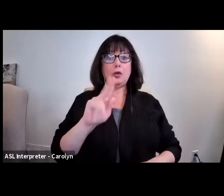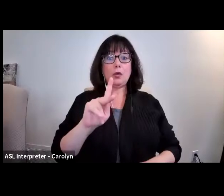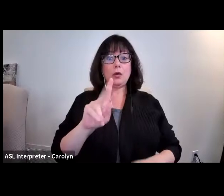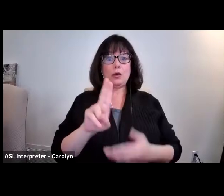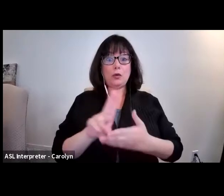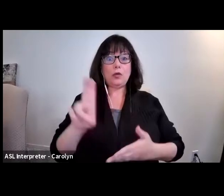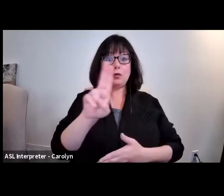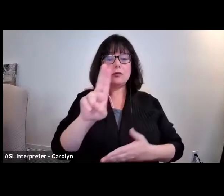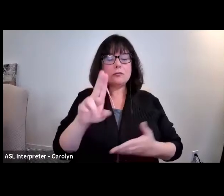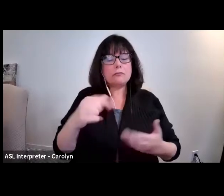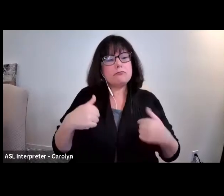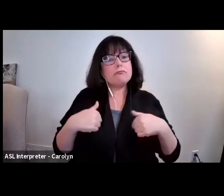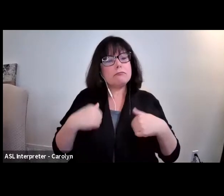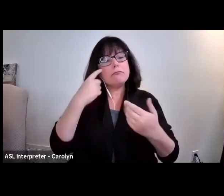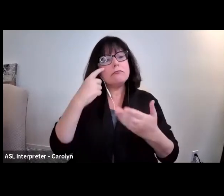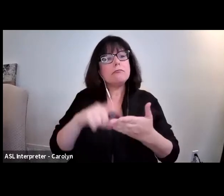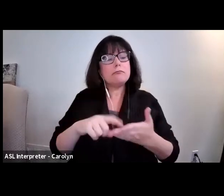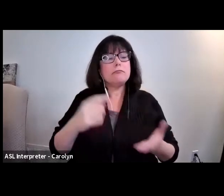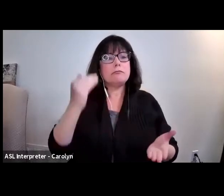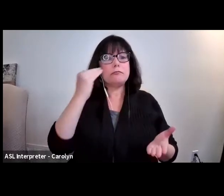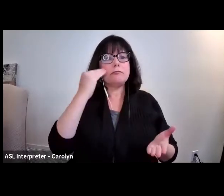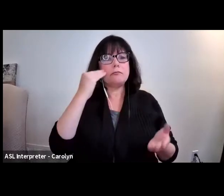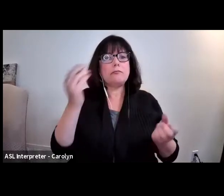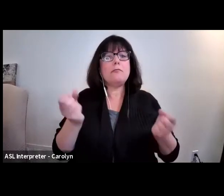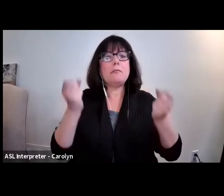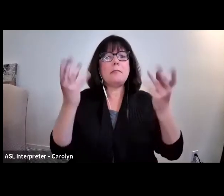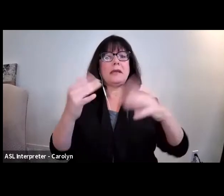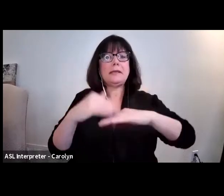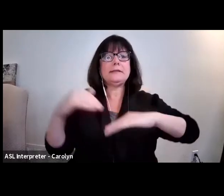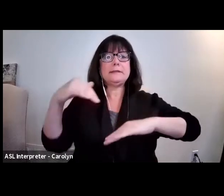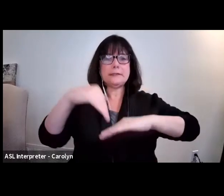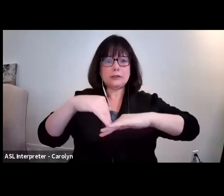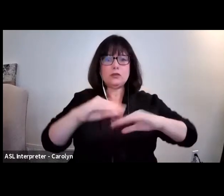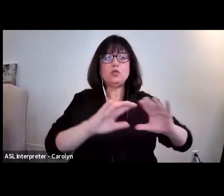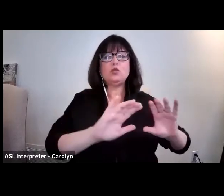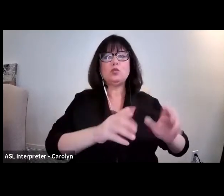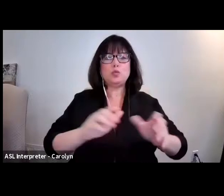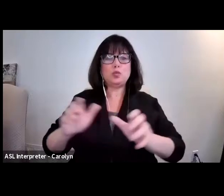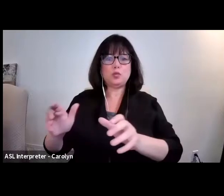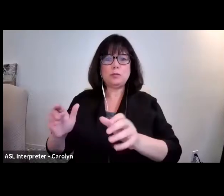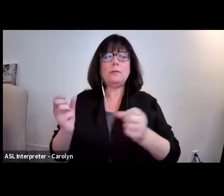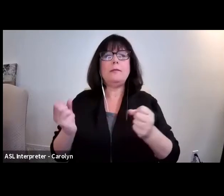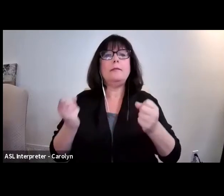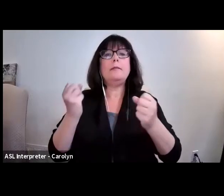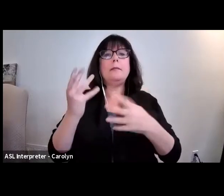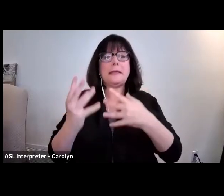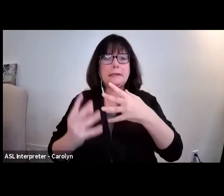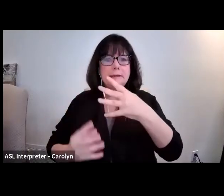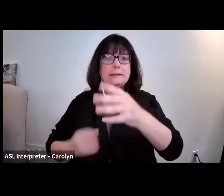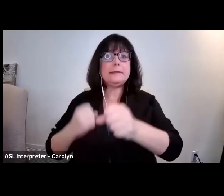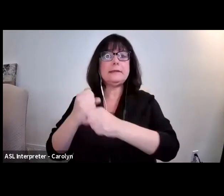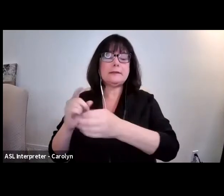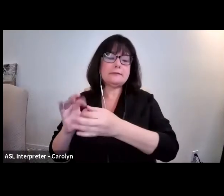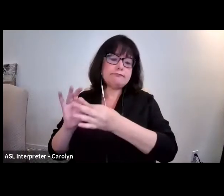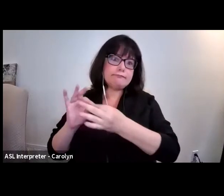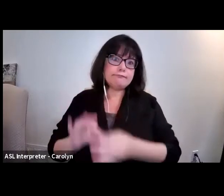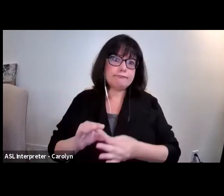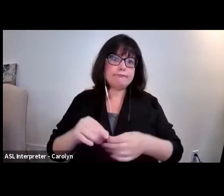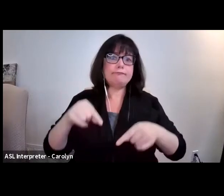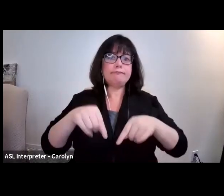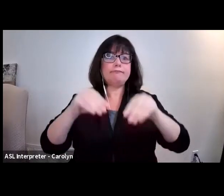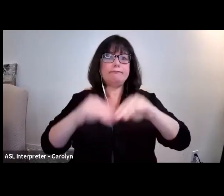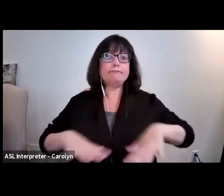Indigenous nations have long-standing relationships with the territories upon which York University